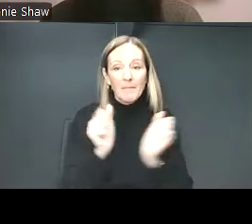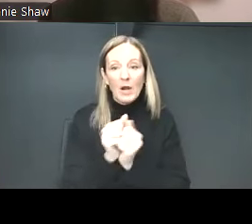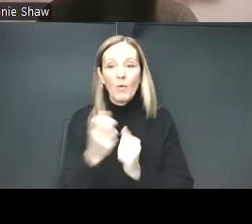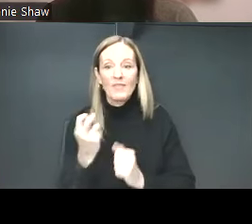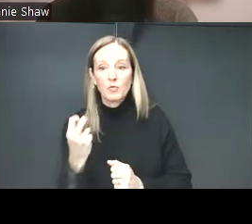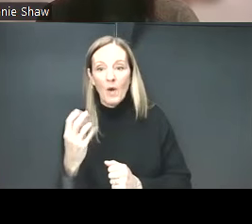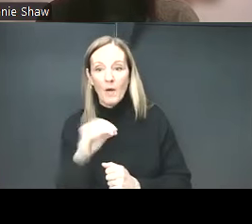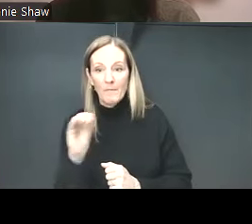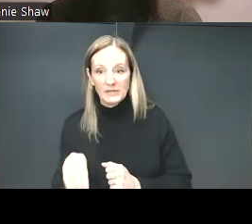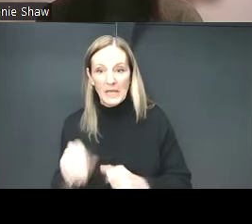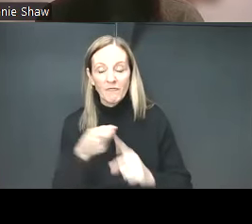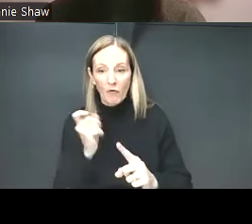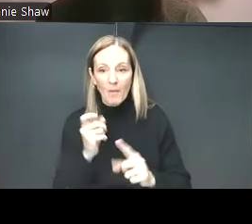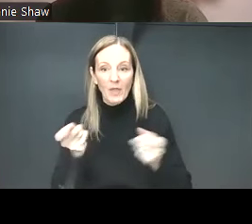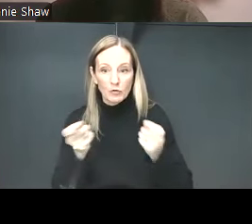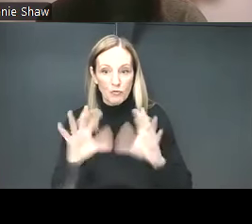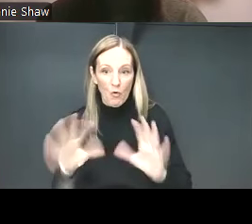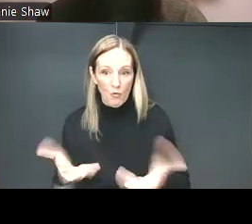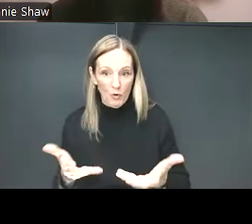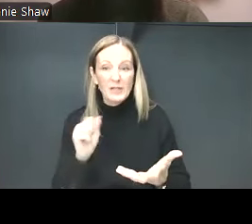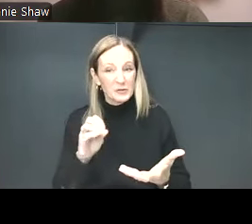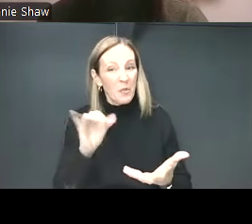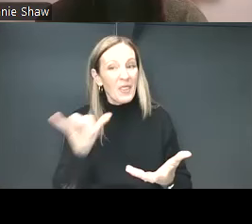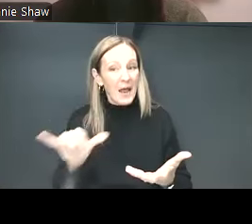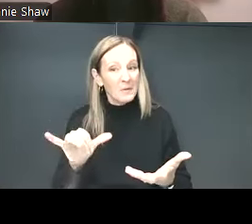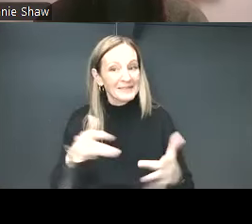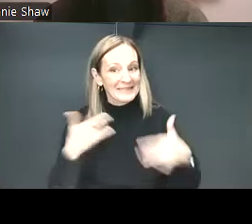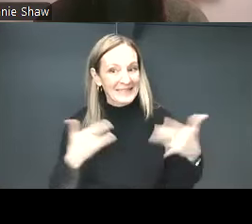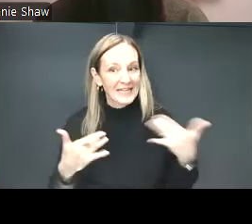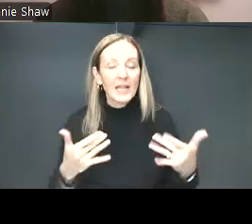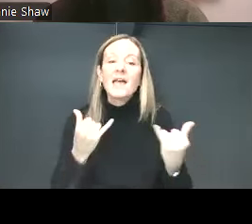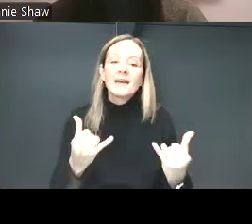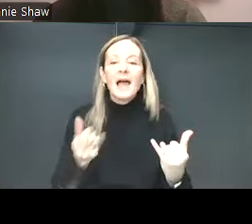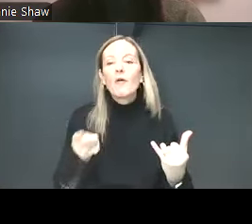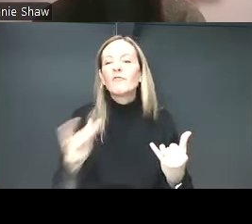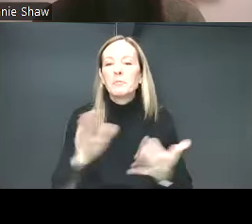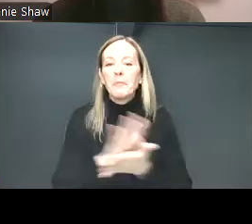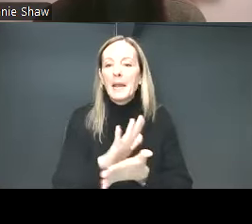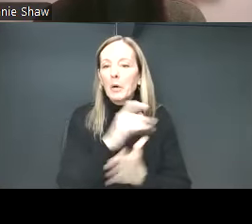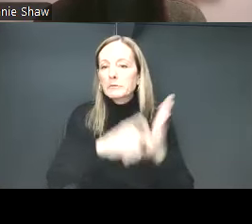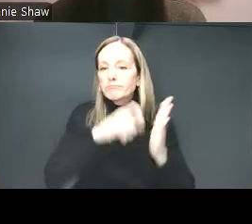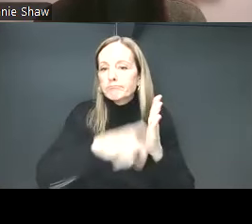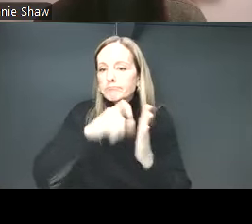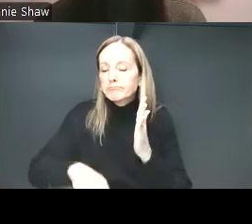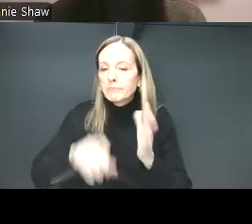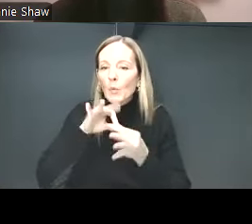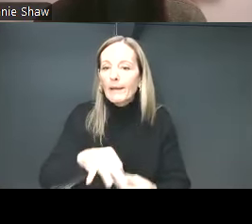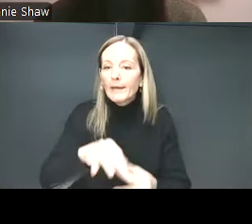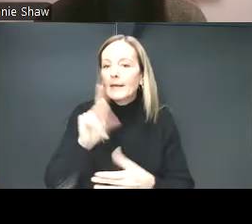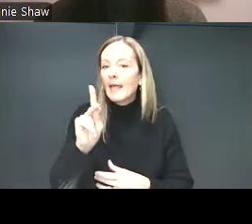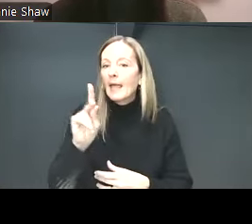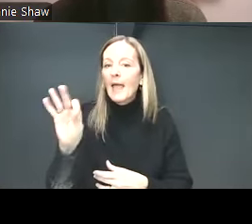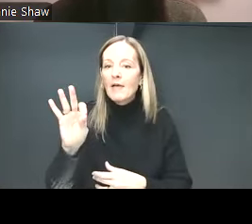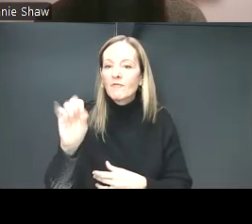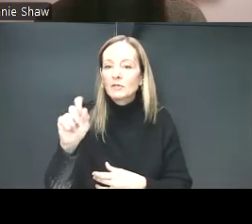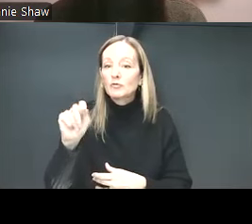And that was really exciting for us to see. Here are a couple of papers if you want to check them out about KF Stride. So this